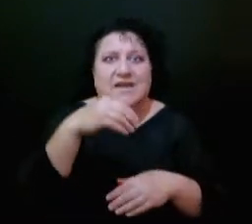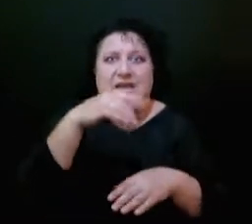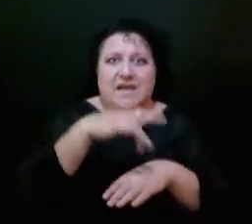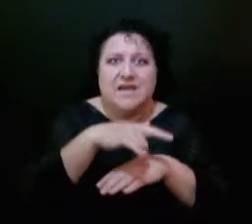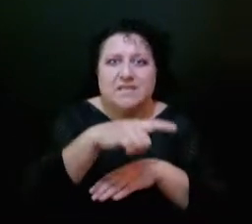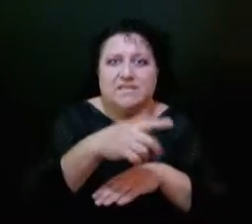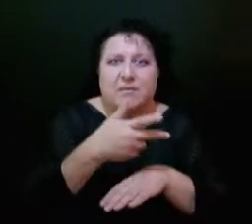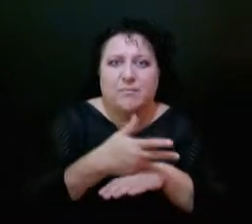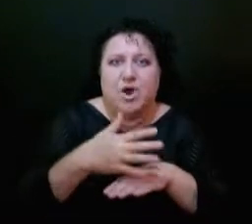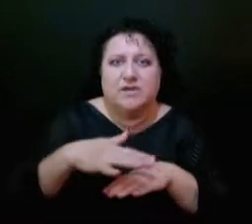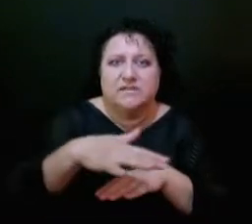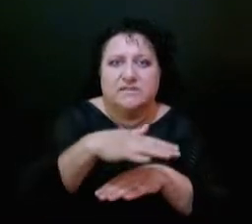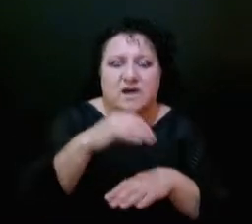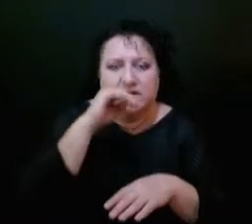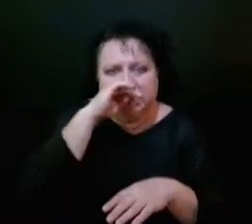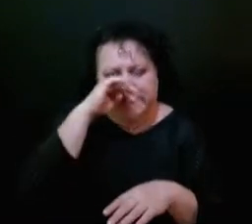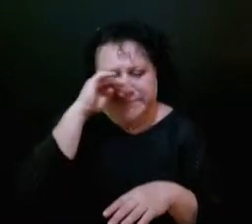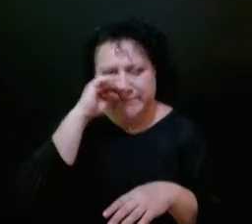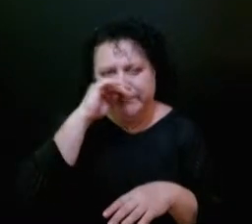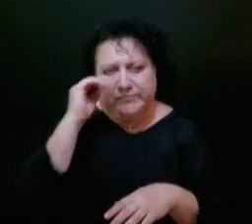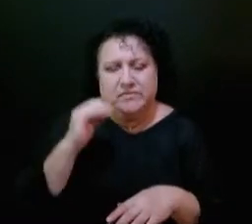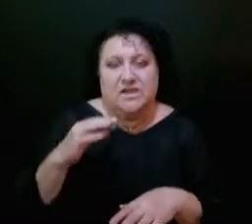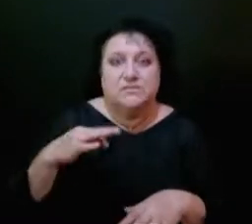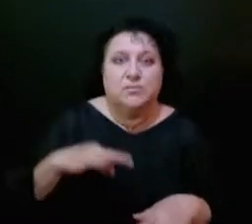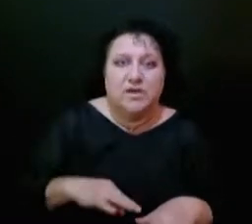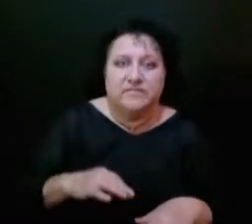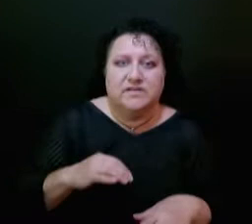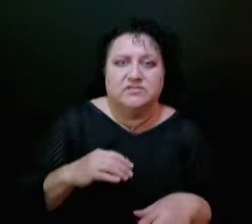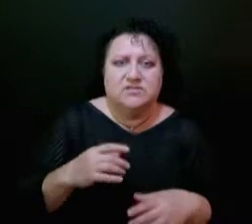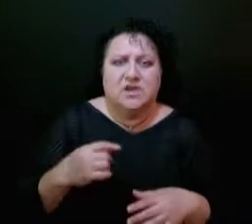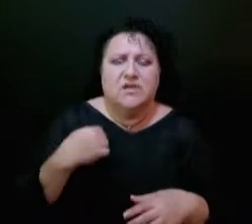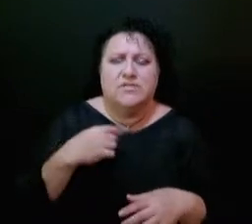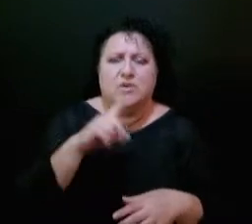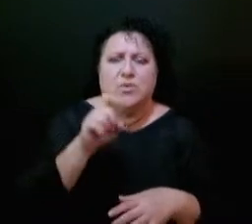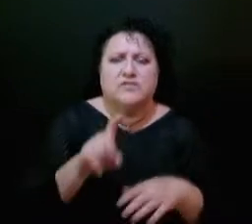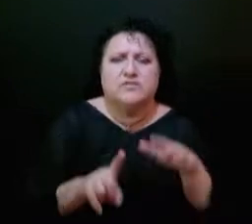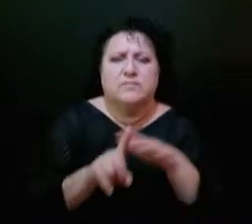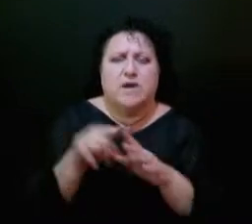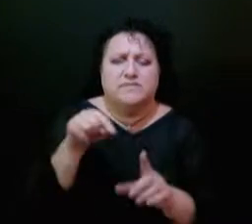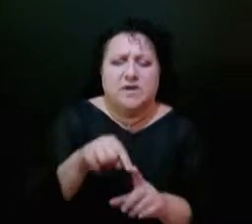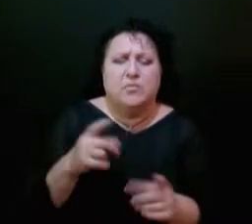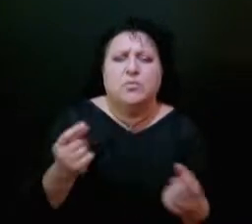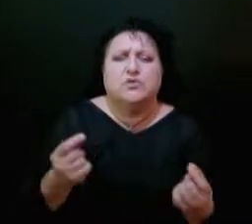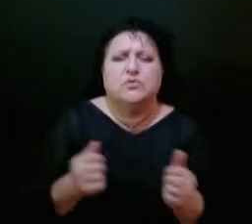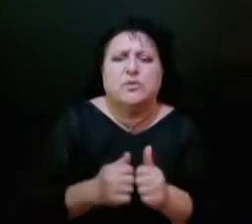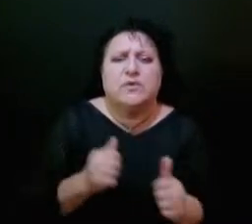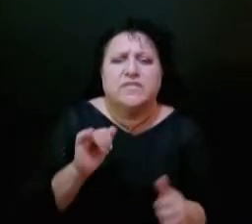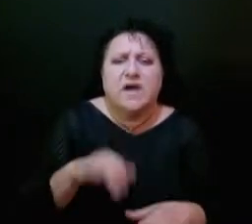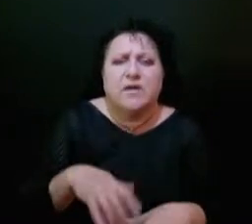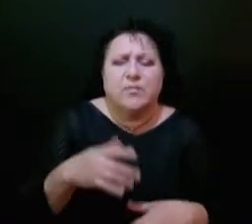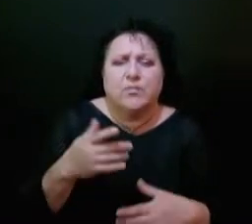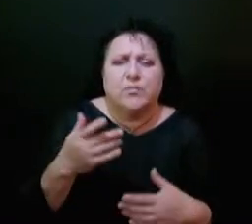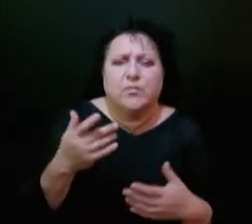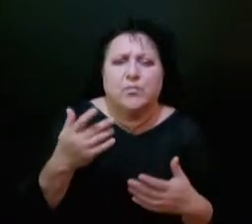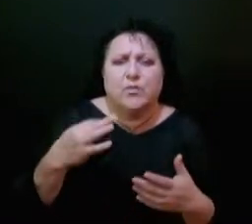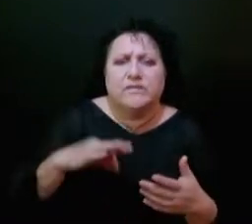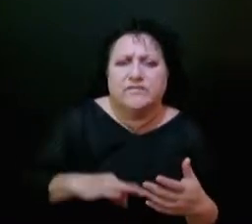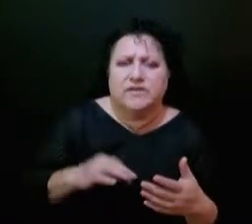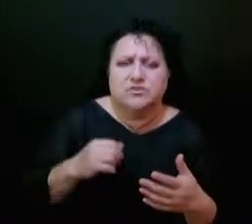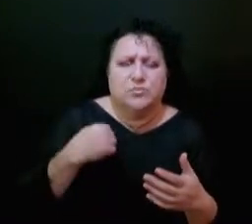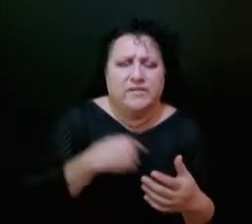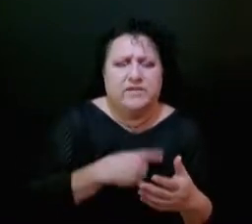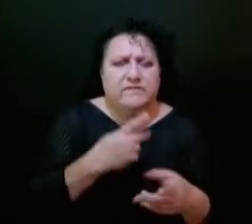question is, what do we do with our privilege? If we have it, how are we leveraging it for the good of others? That is the question. And